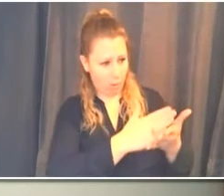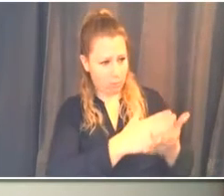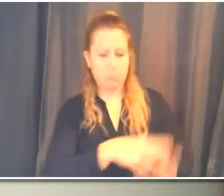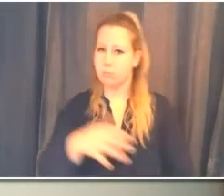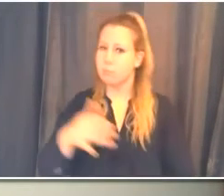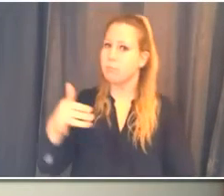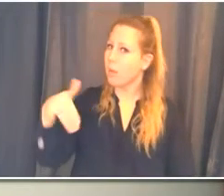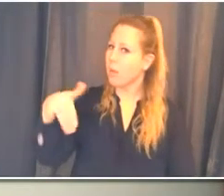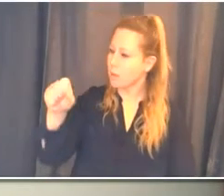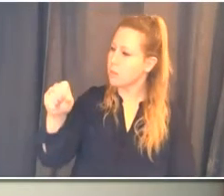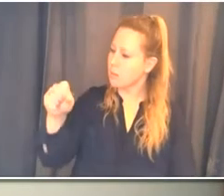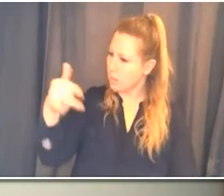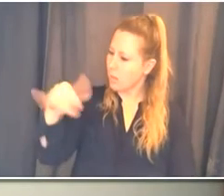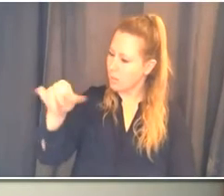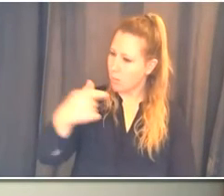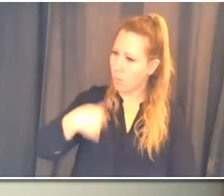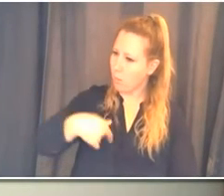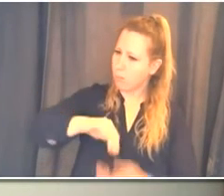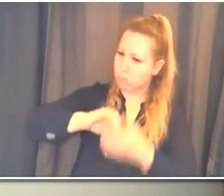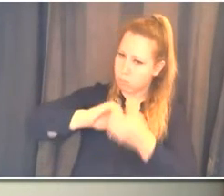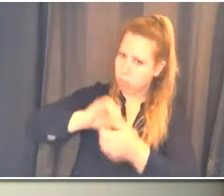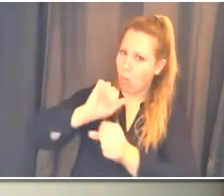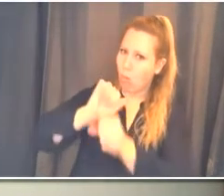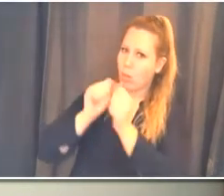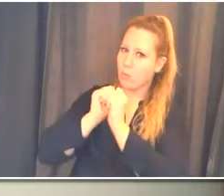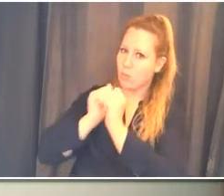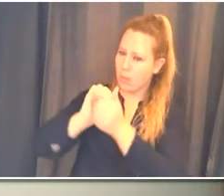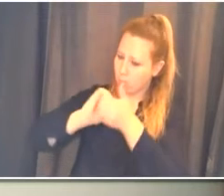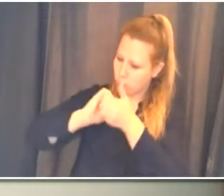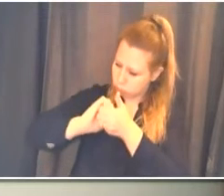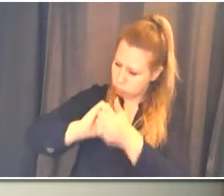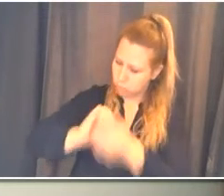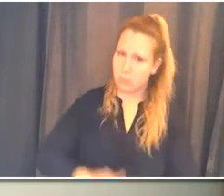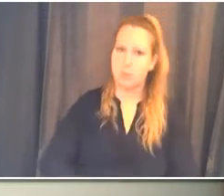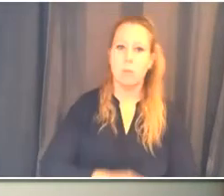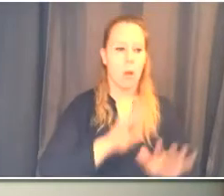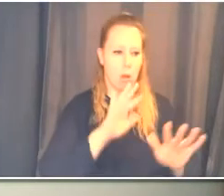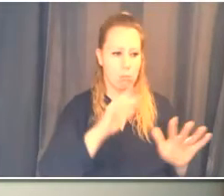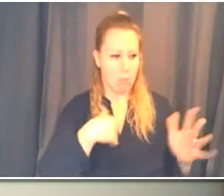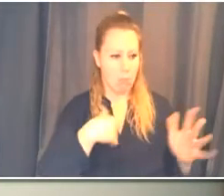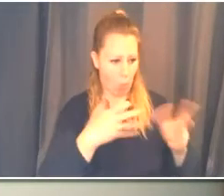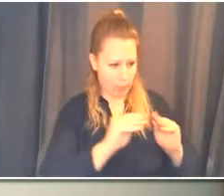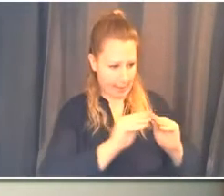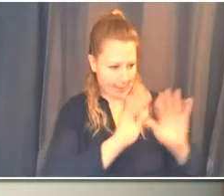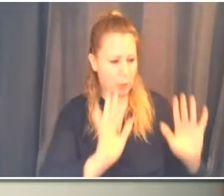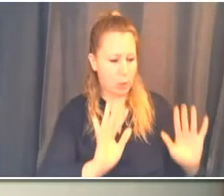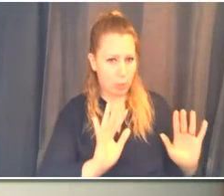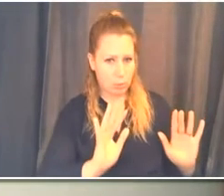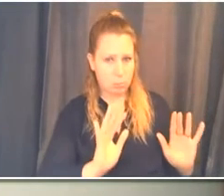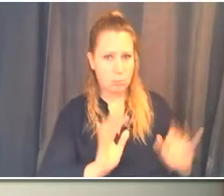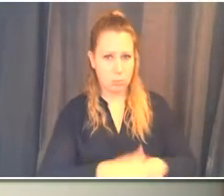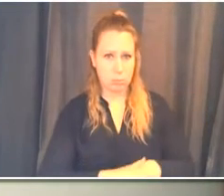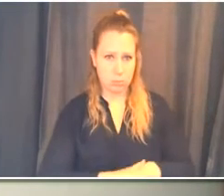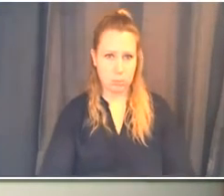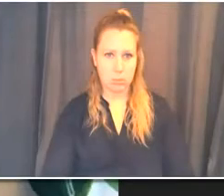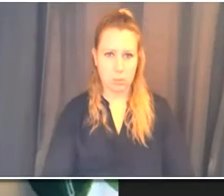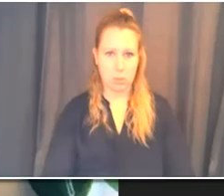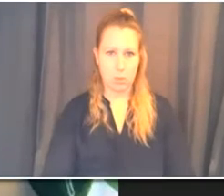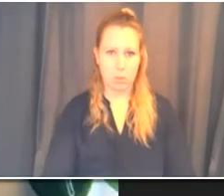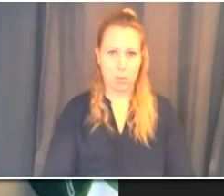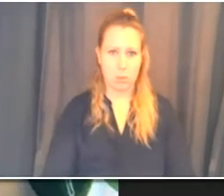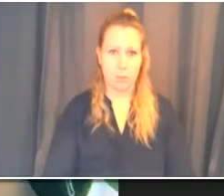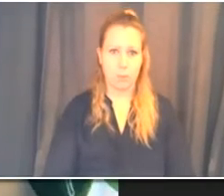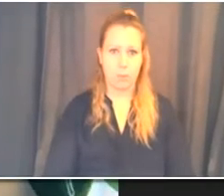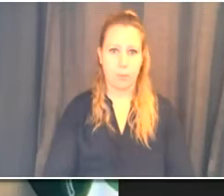over at this point and so it really comes down to do it and the discussions need to take place with do